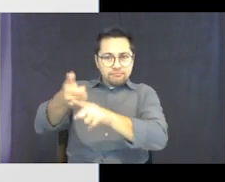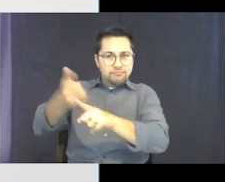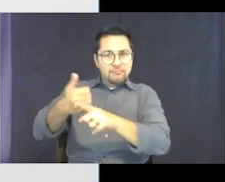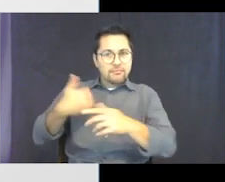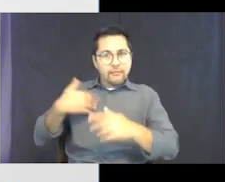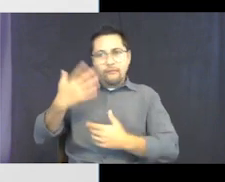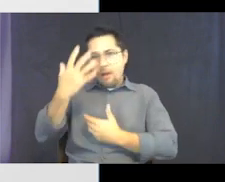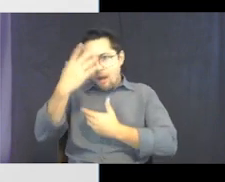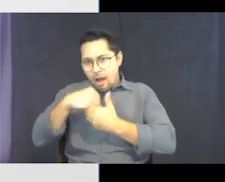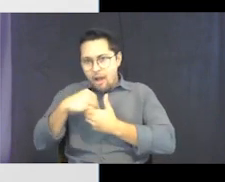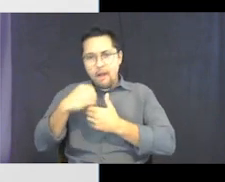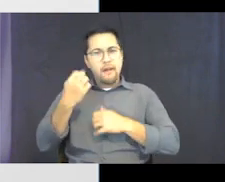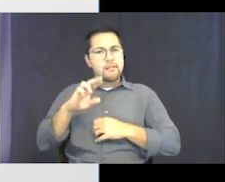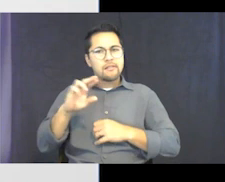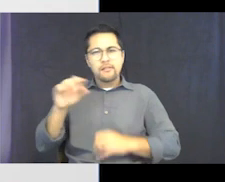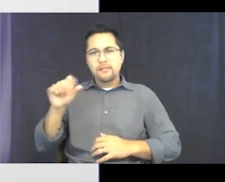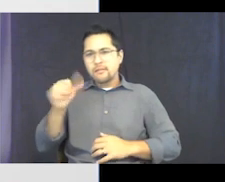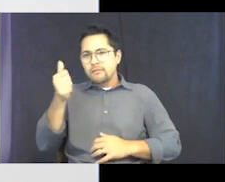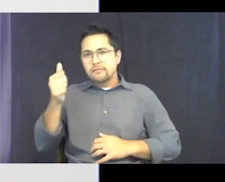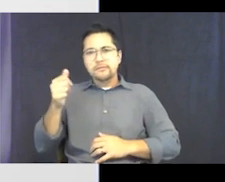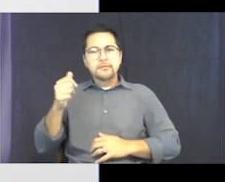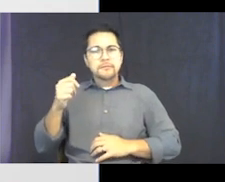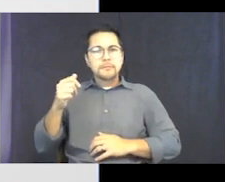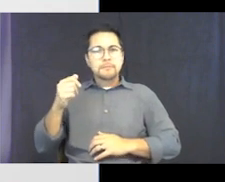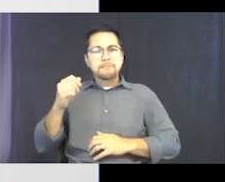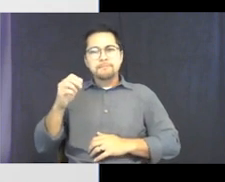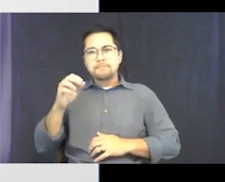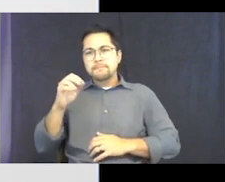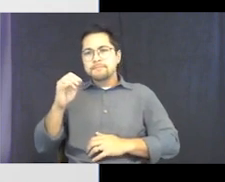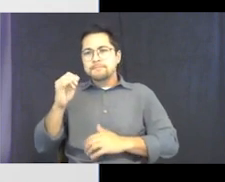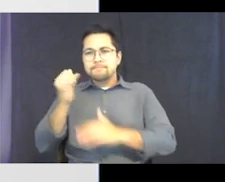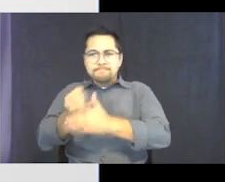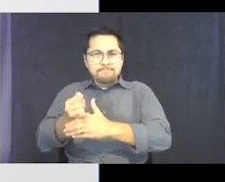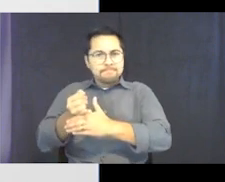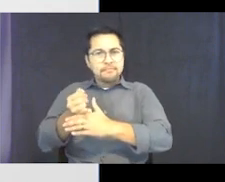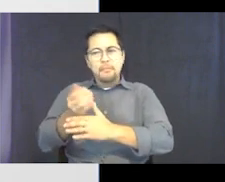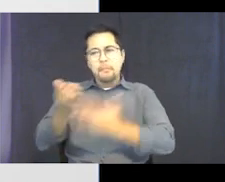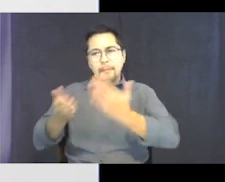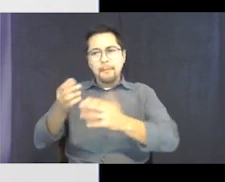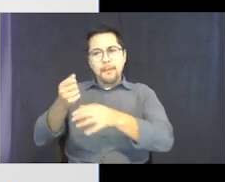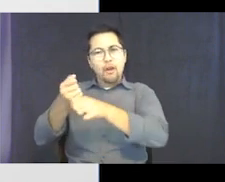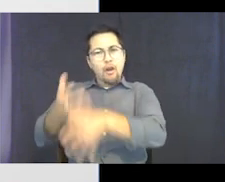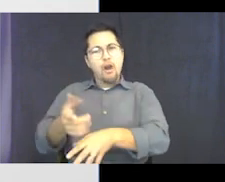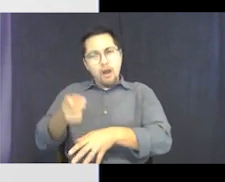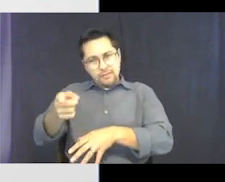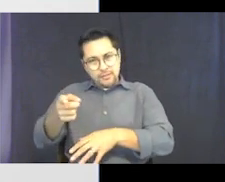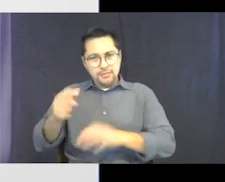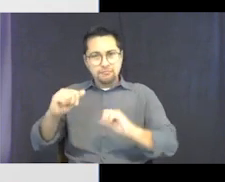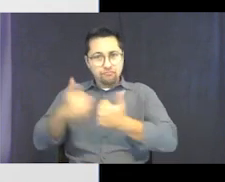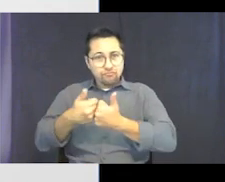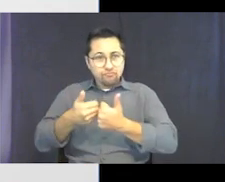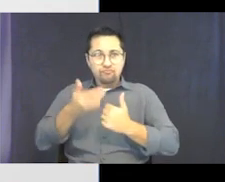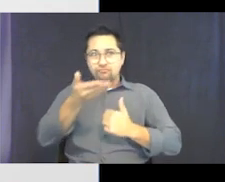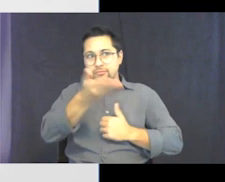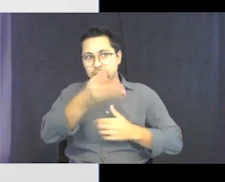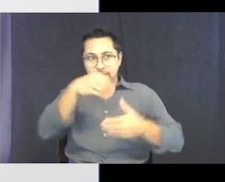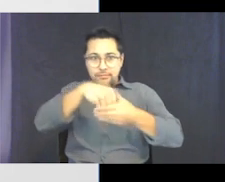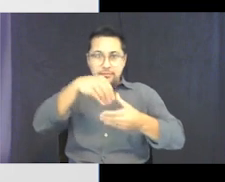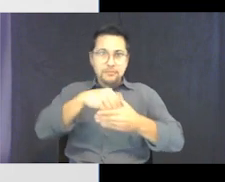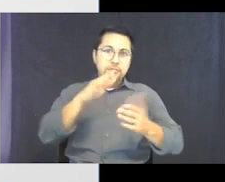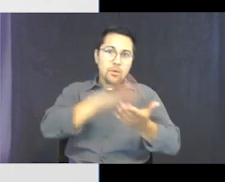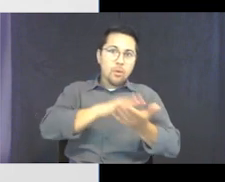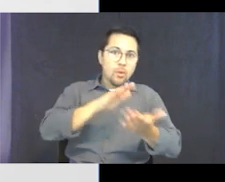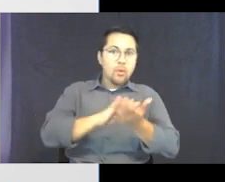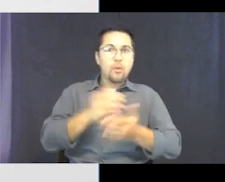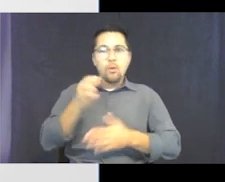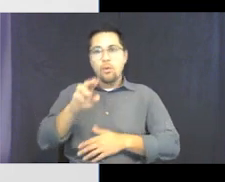any significant impairment that may be causing the kiddo challenges within the school, within the family, or